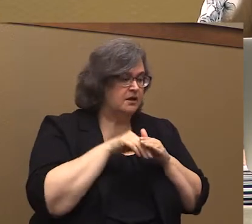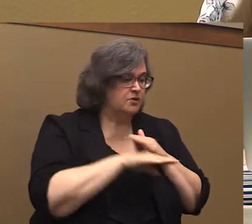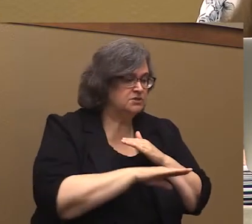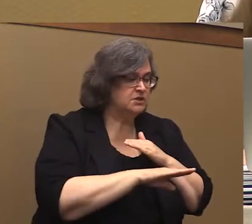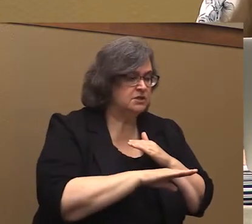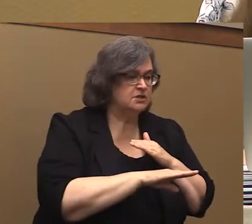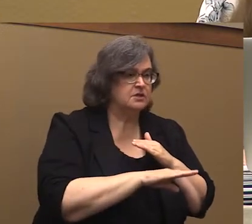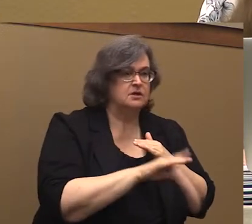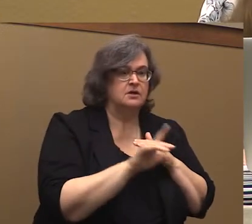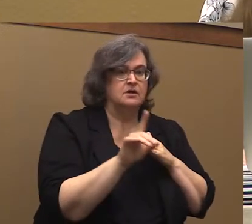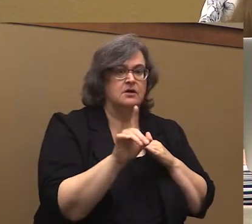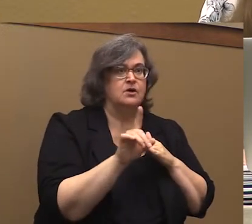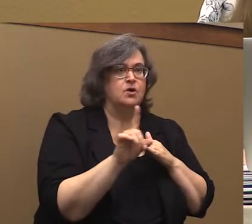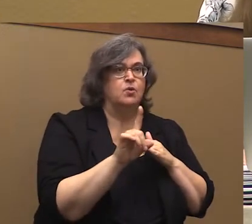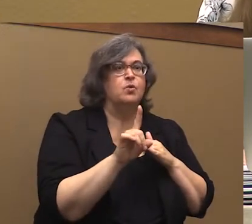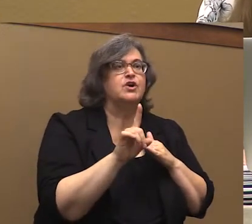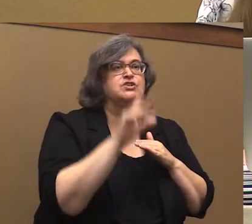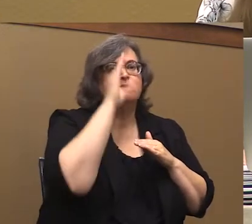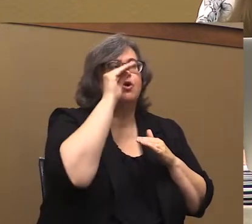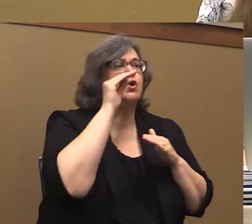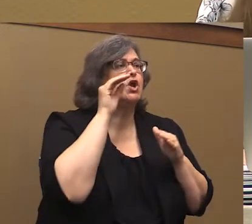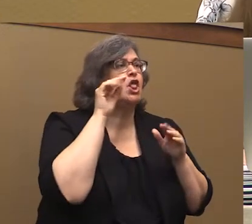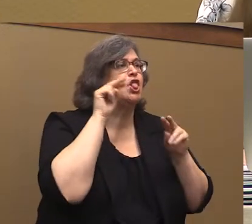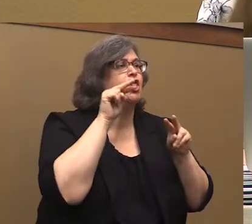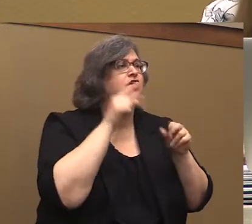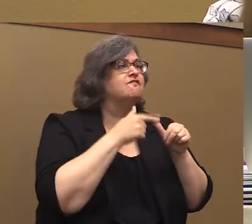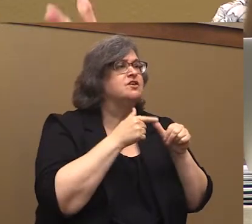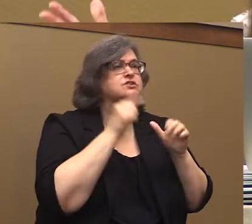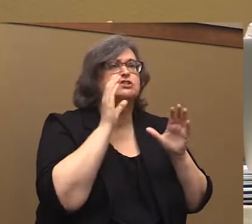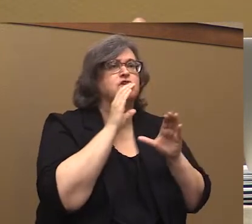in. Where's the boy going to look?